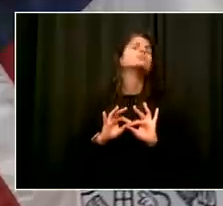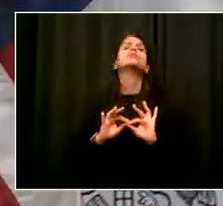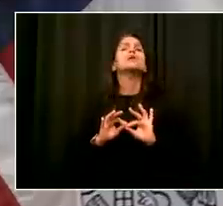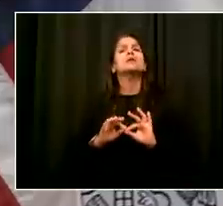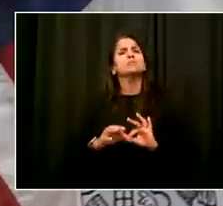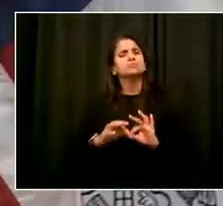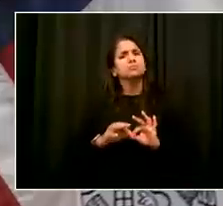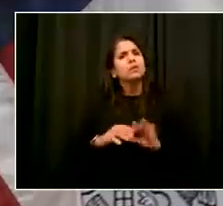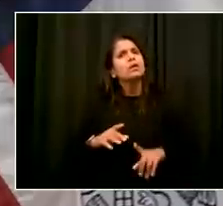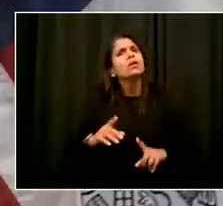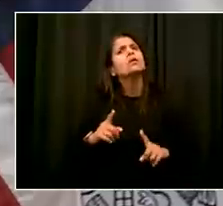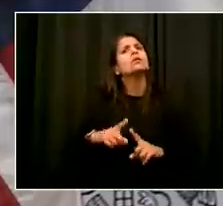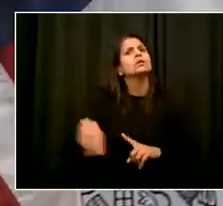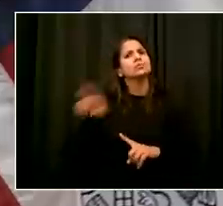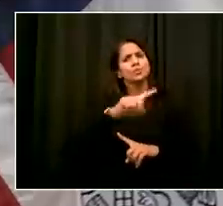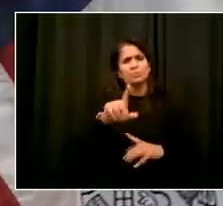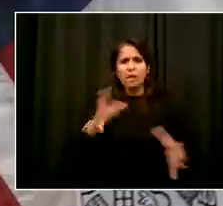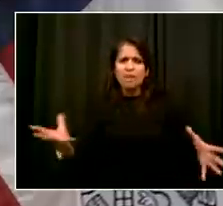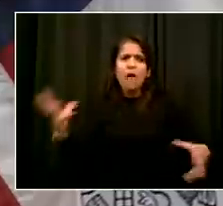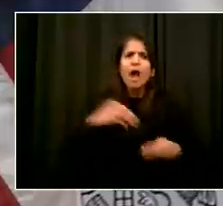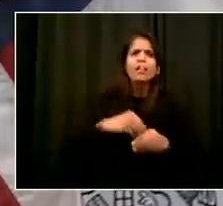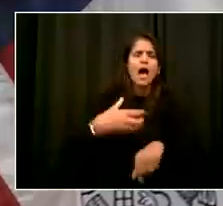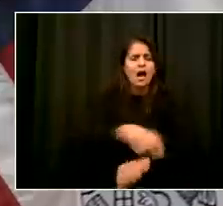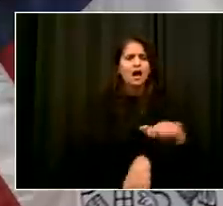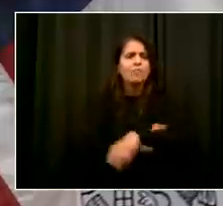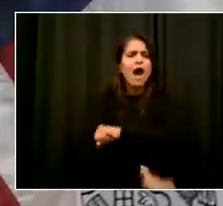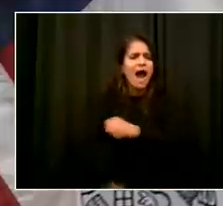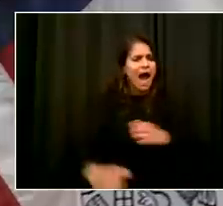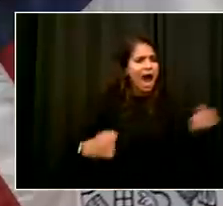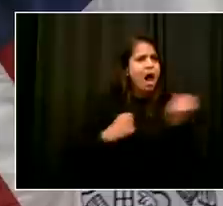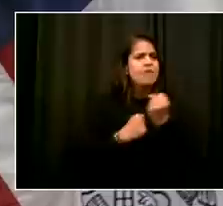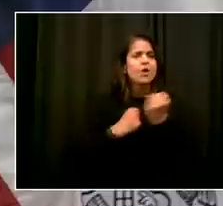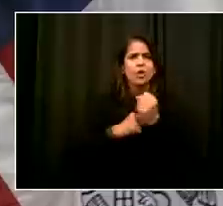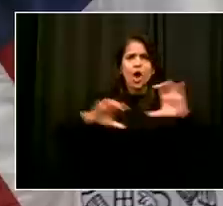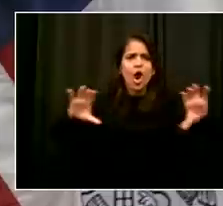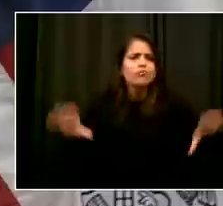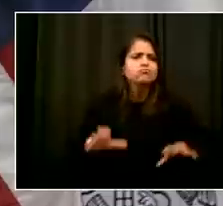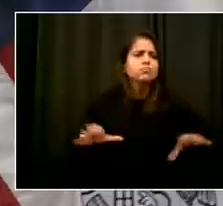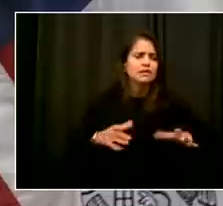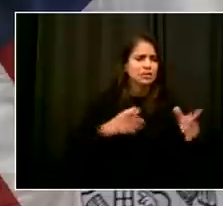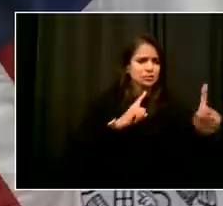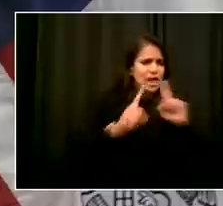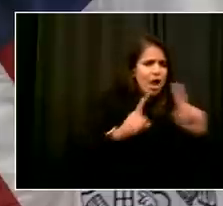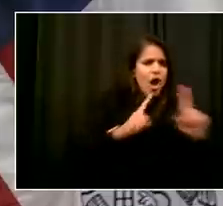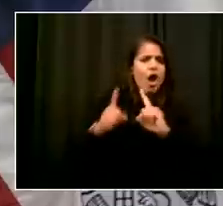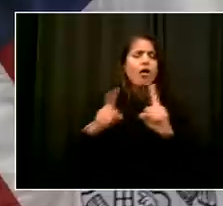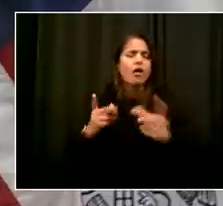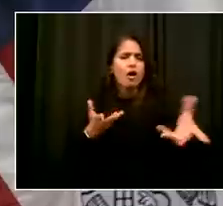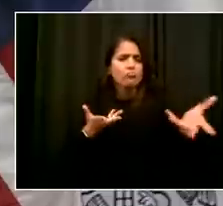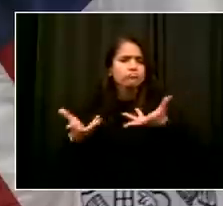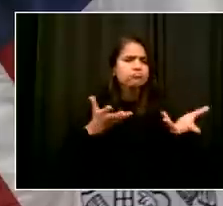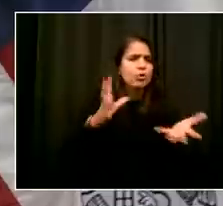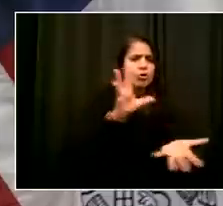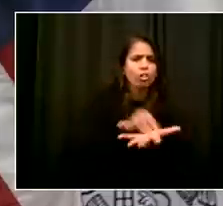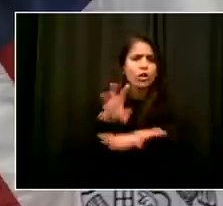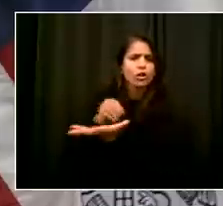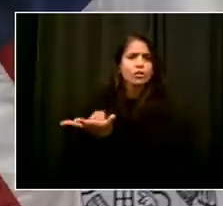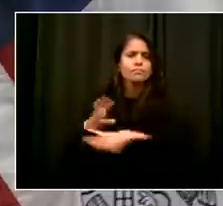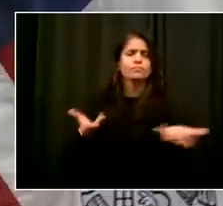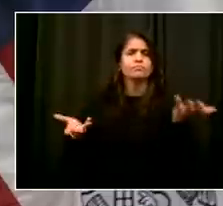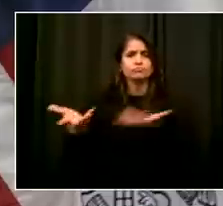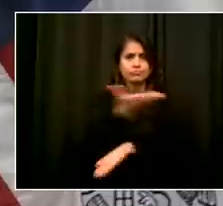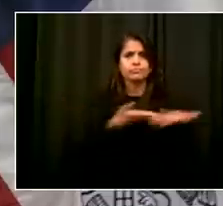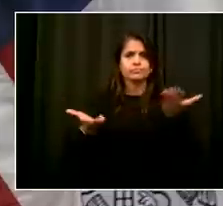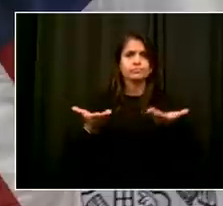people, get them to be part of the solution and the fight back against the disease, today being the coronavirus. And the people in New York City